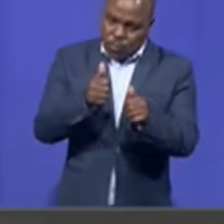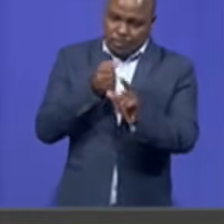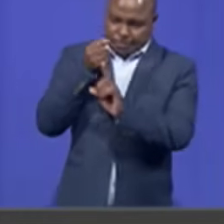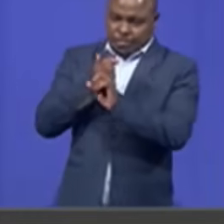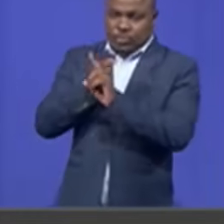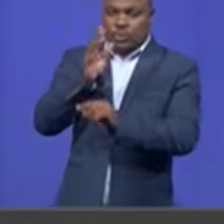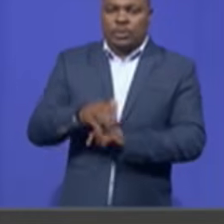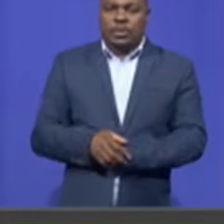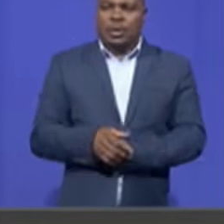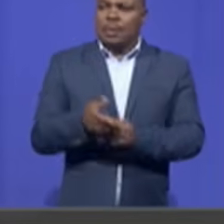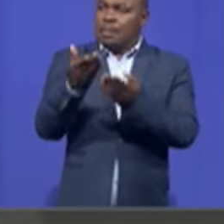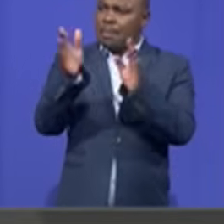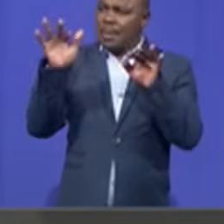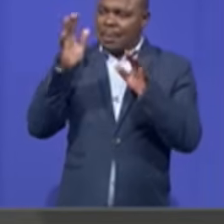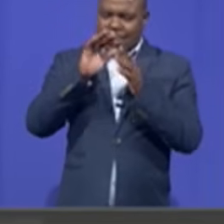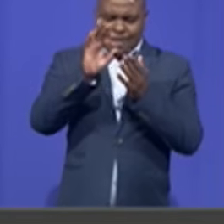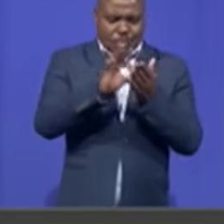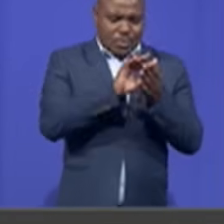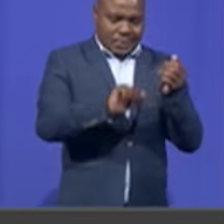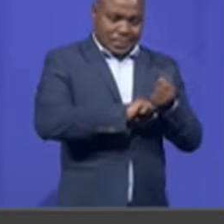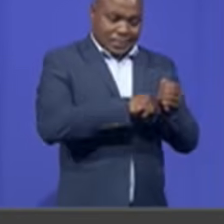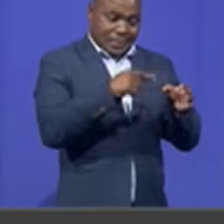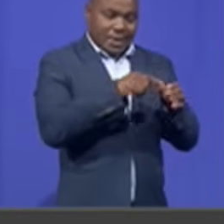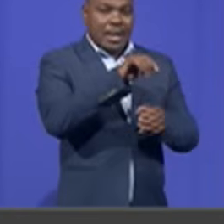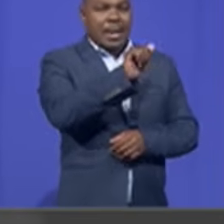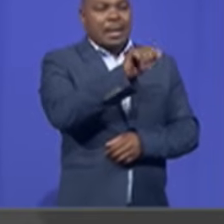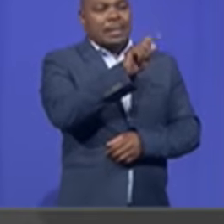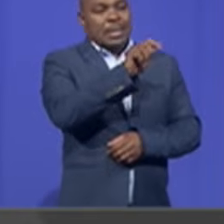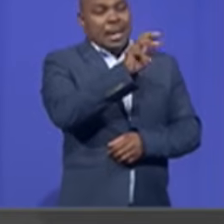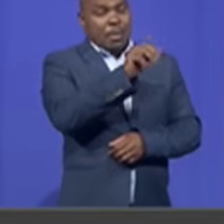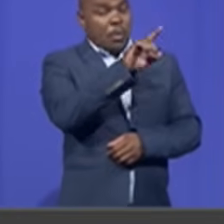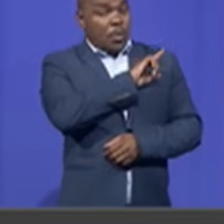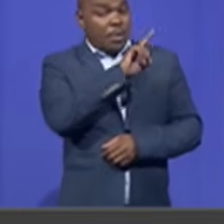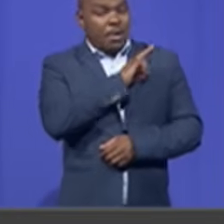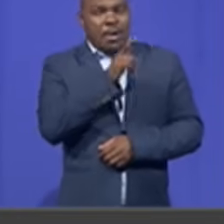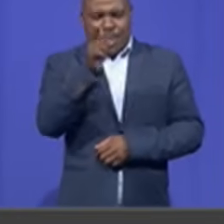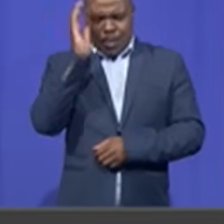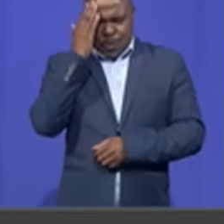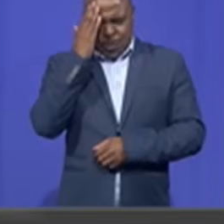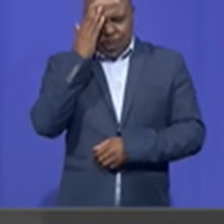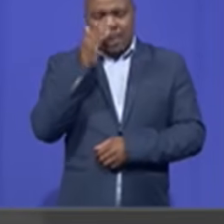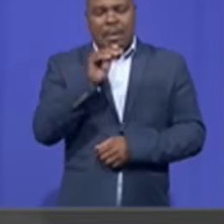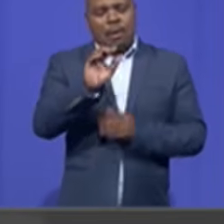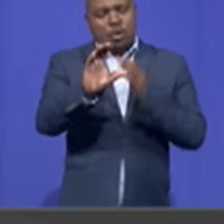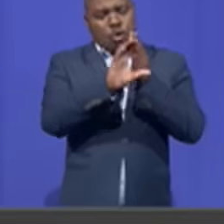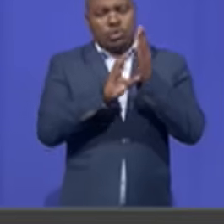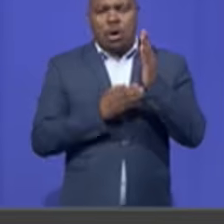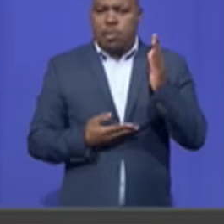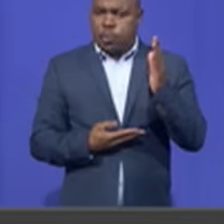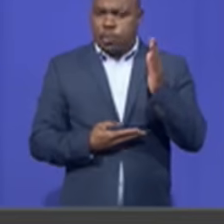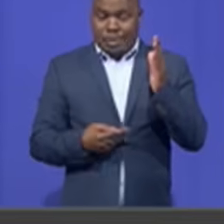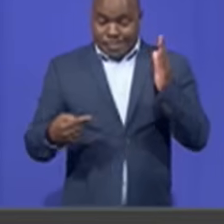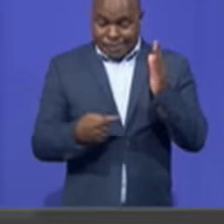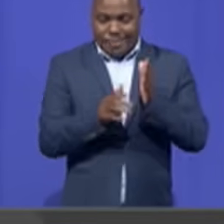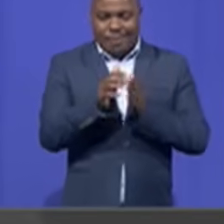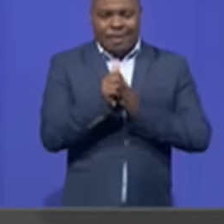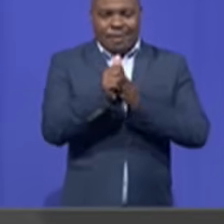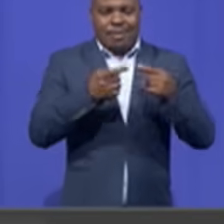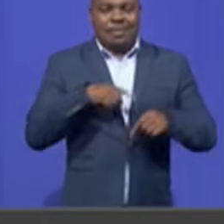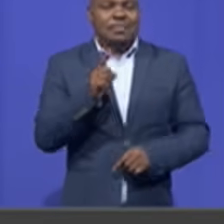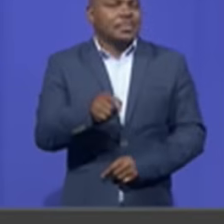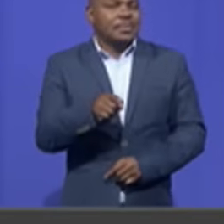must vote ATM knowing very well that there's a constitution in our country and we must be guided by that